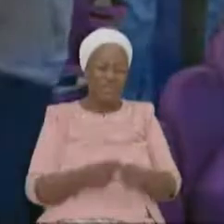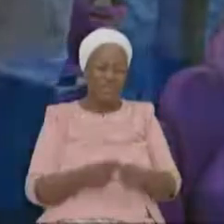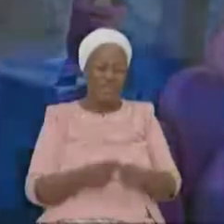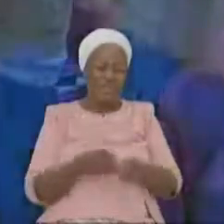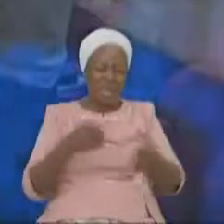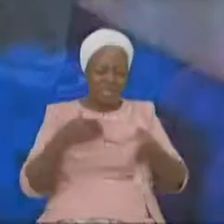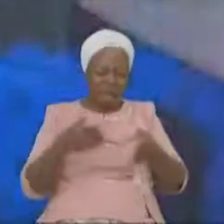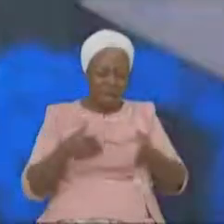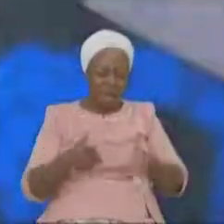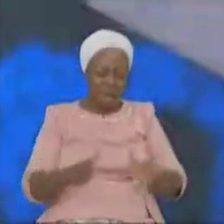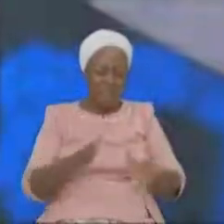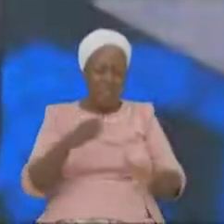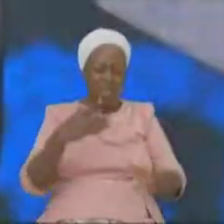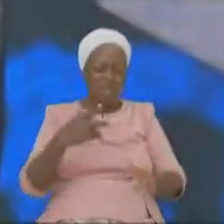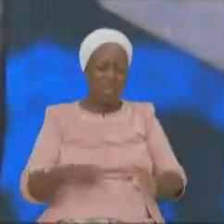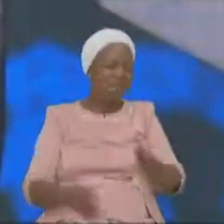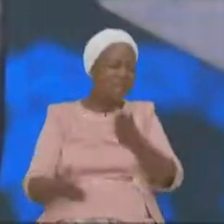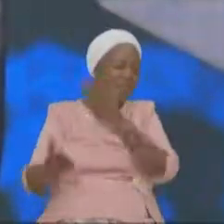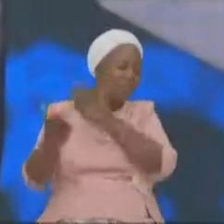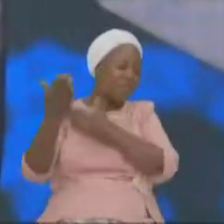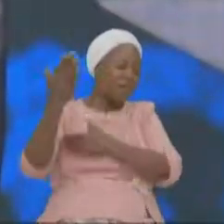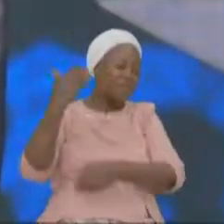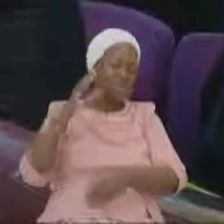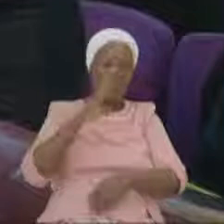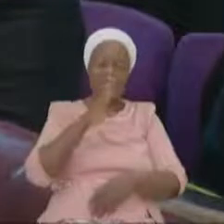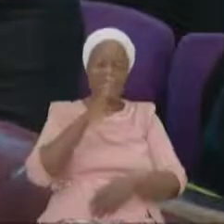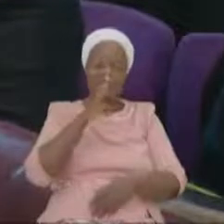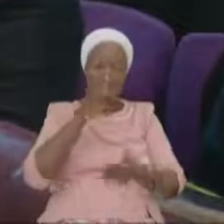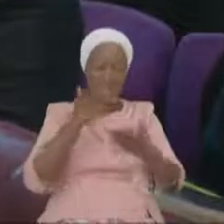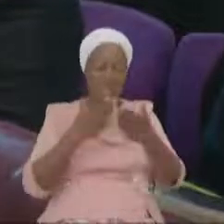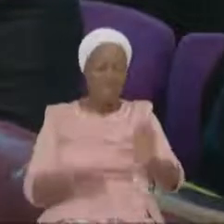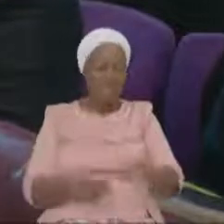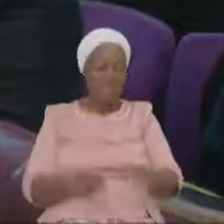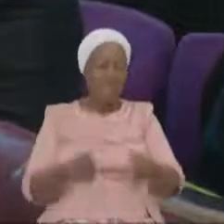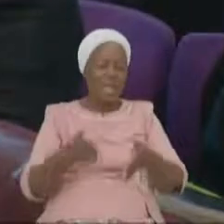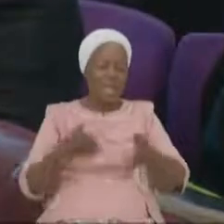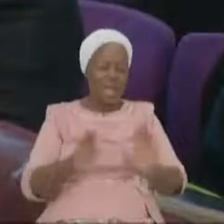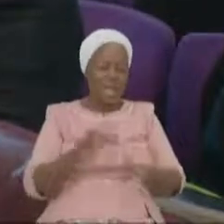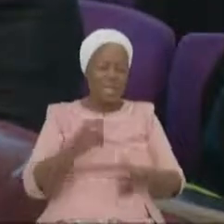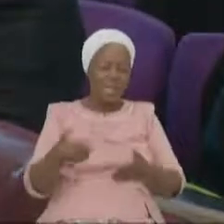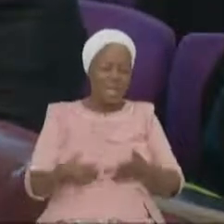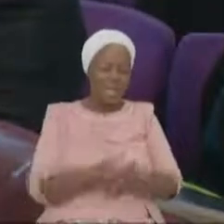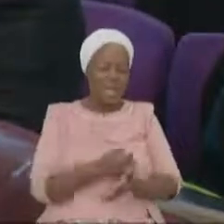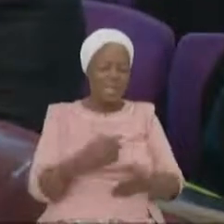Let the past be dead. Let a new life